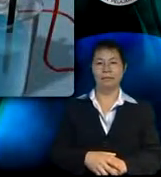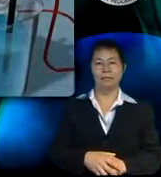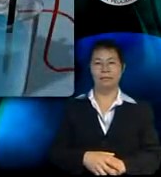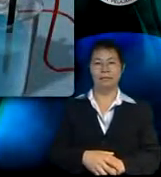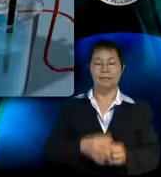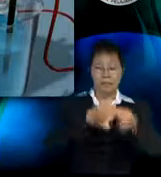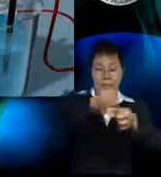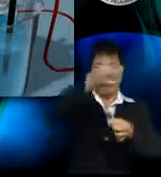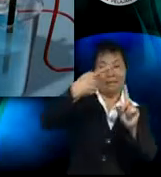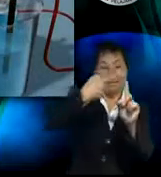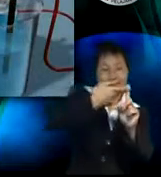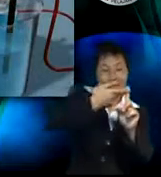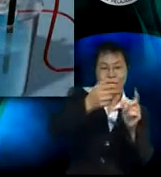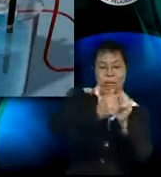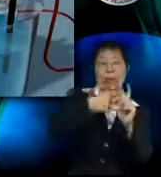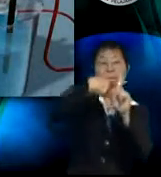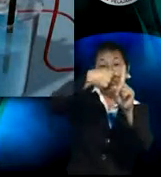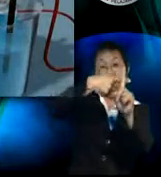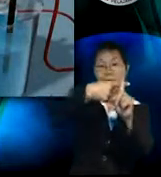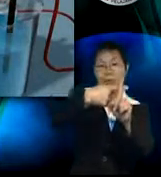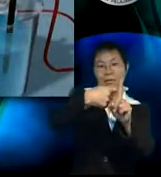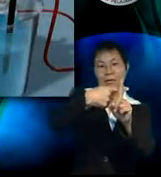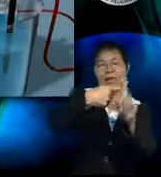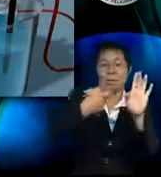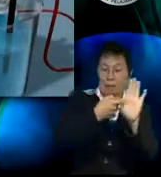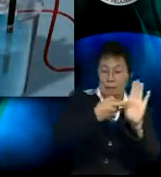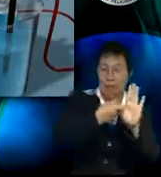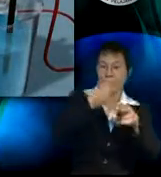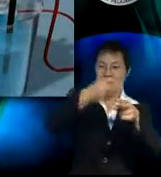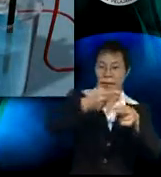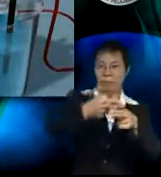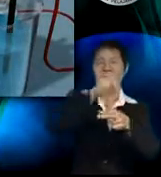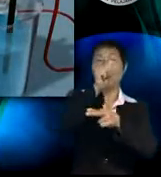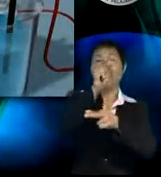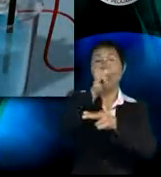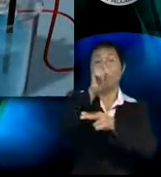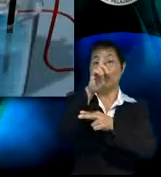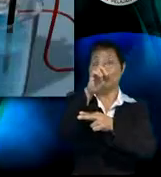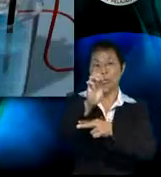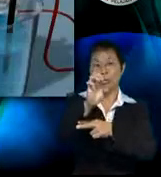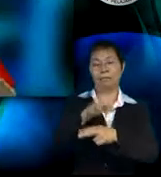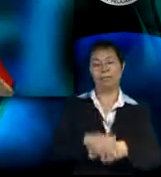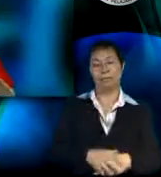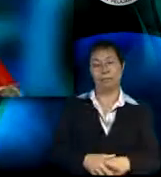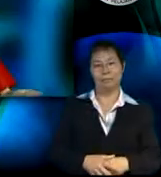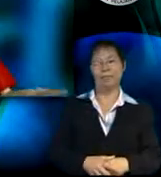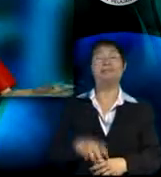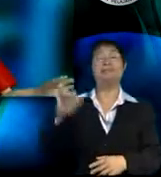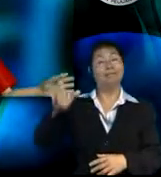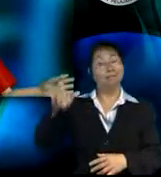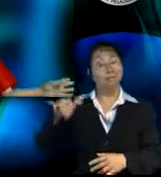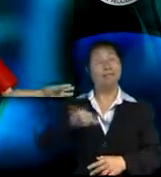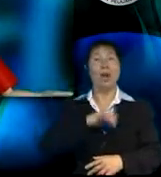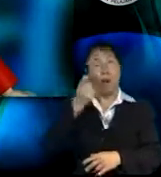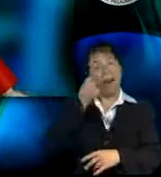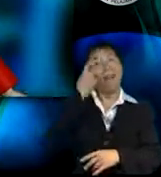The electrode attached to the positive terminal of a battery is the positive electrode or anode.